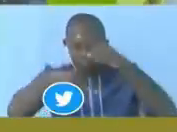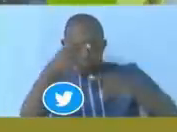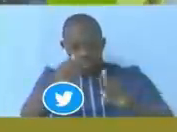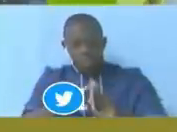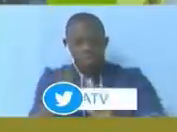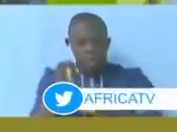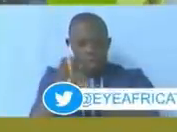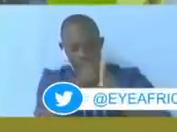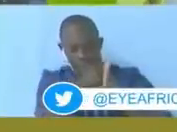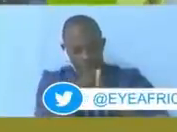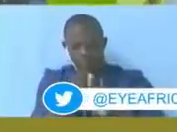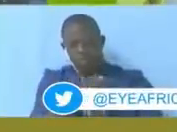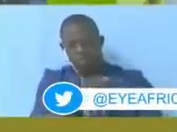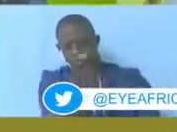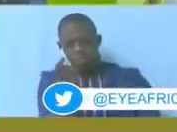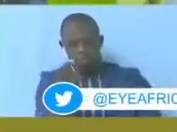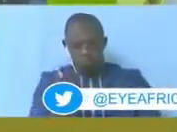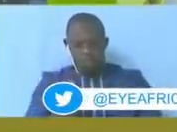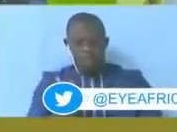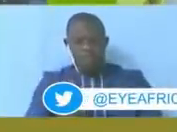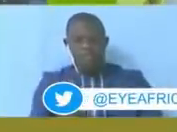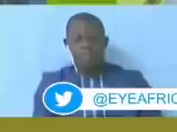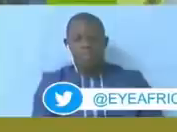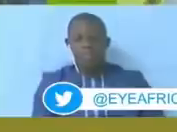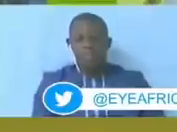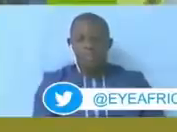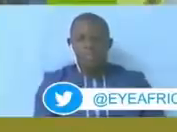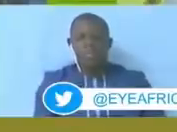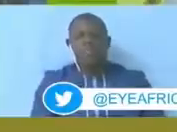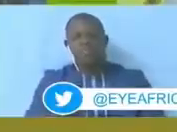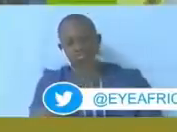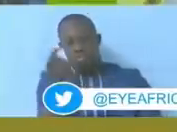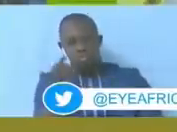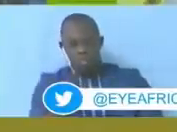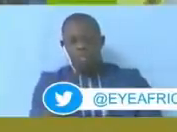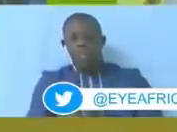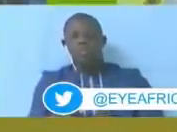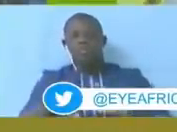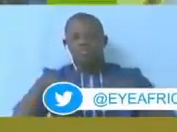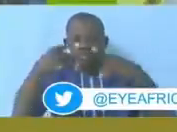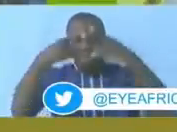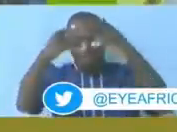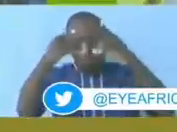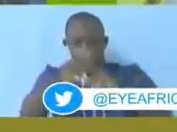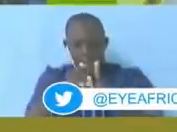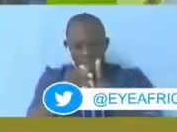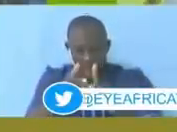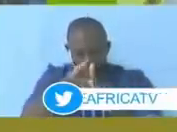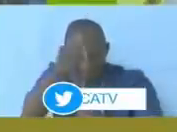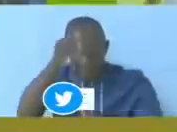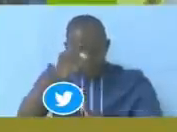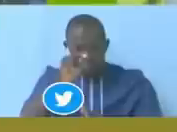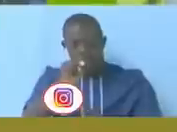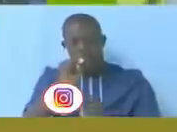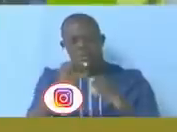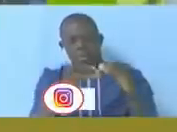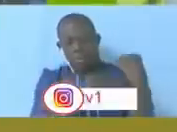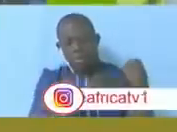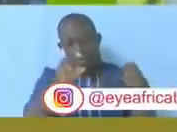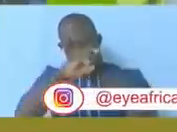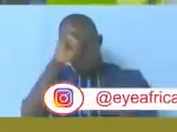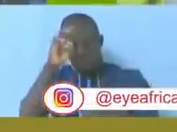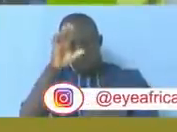guide you for you to be able to successfully accomplish this task.